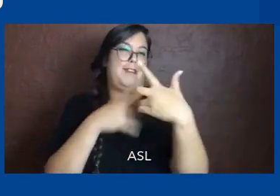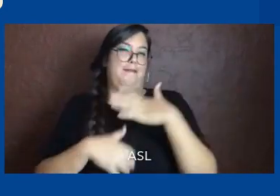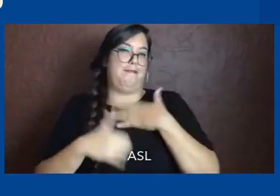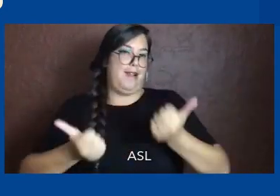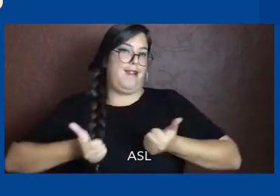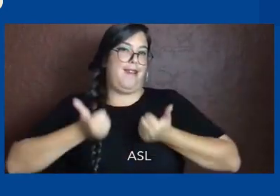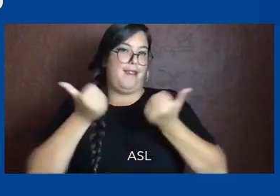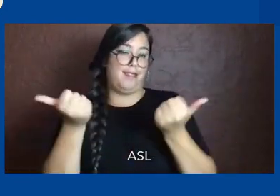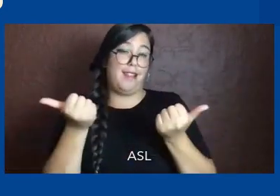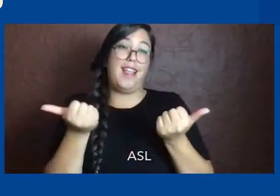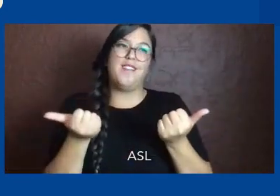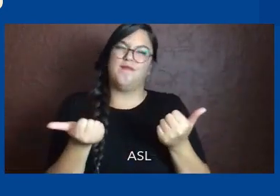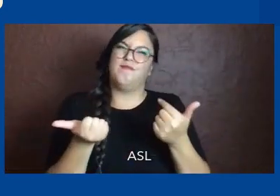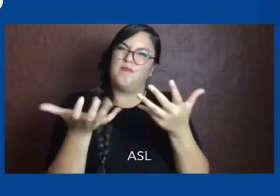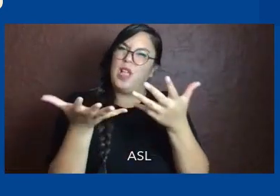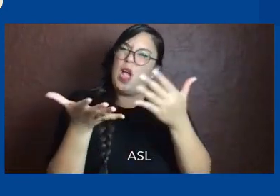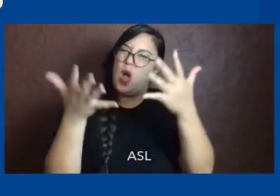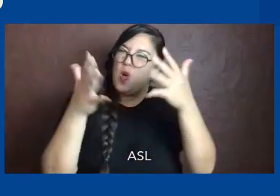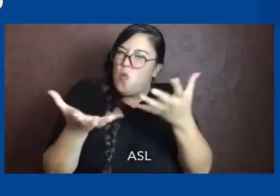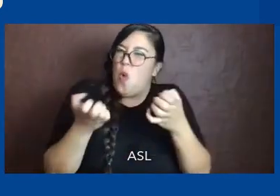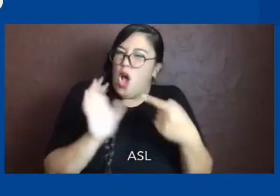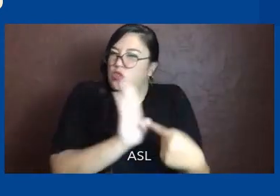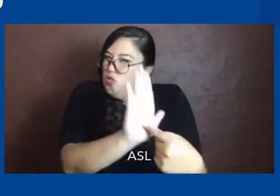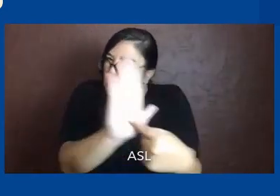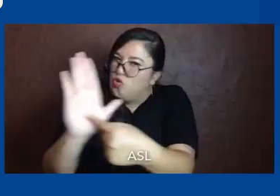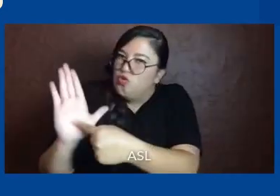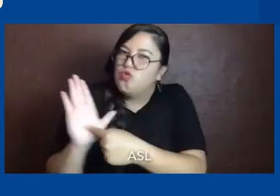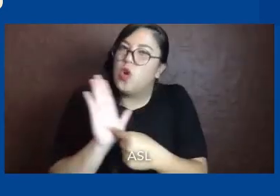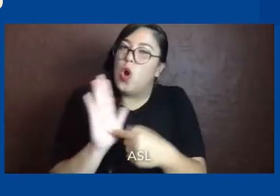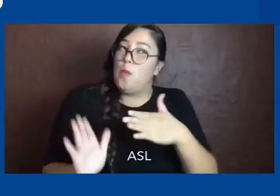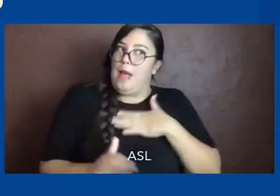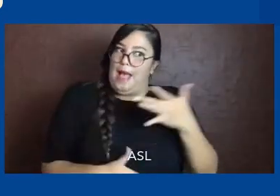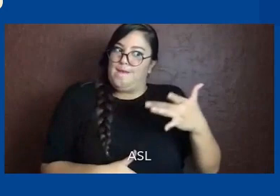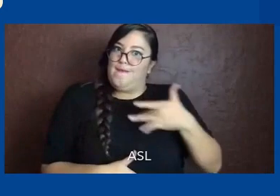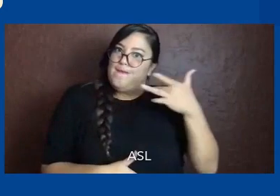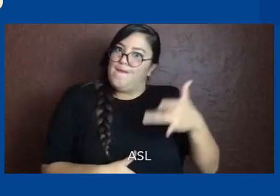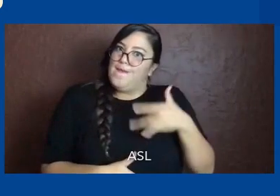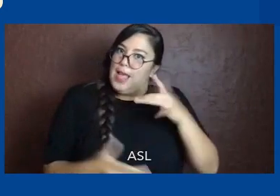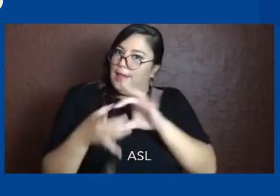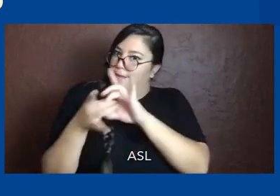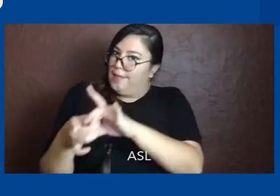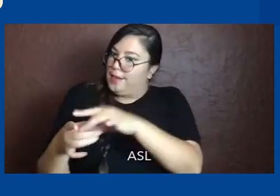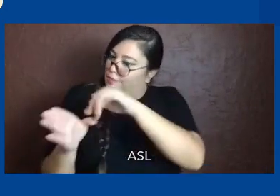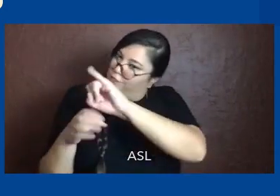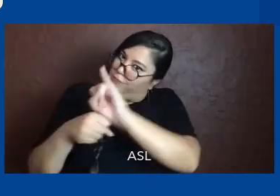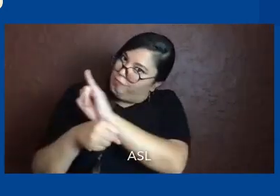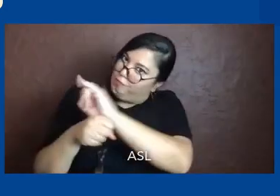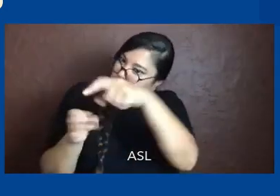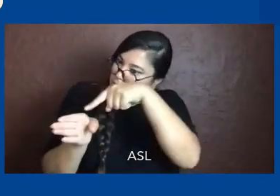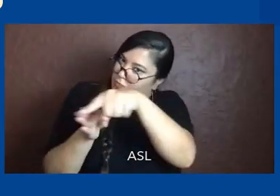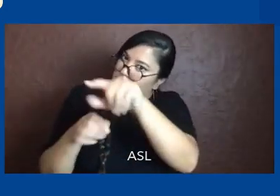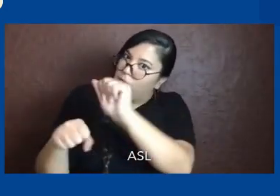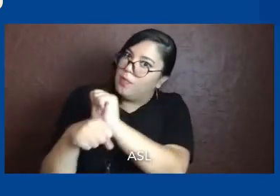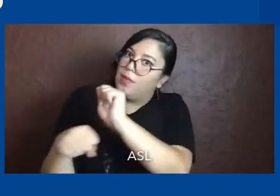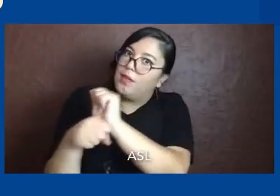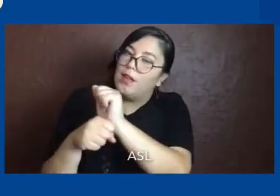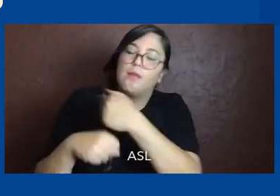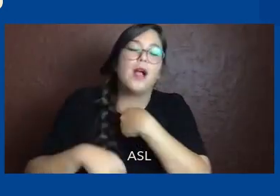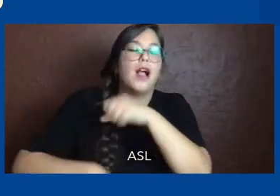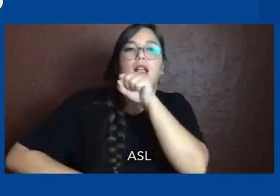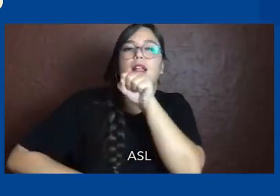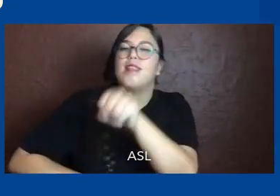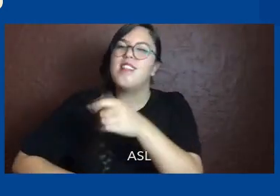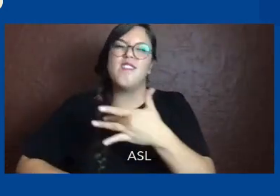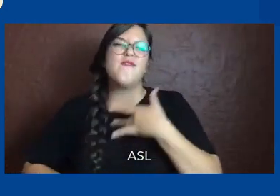in general about this job, which is on the one hand, I love how much of a Wild West we